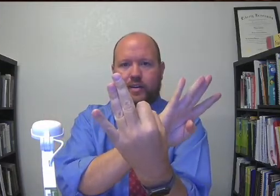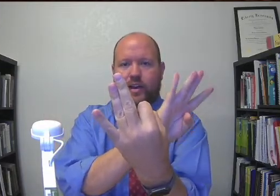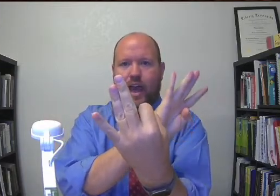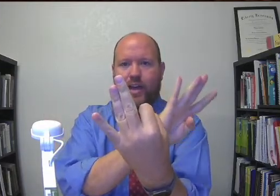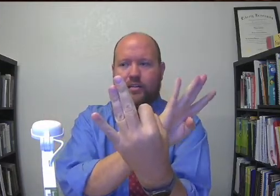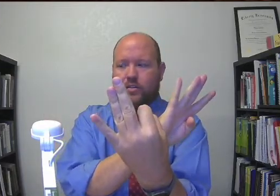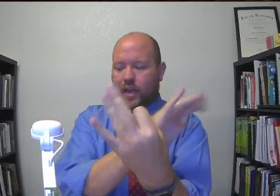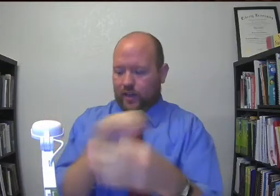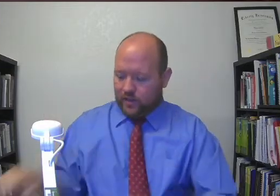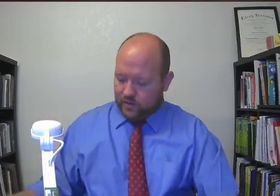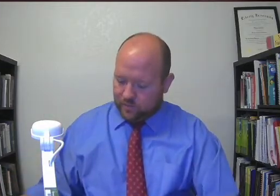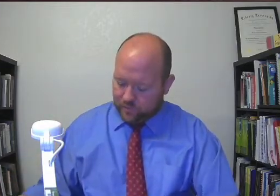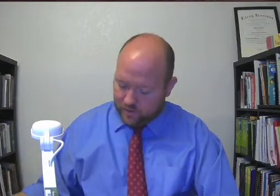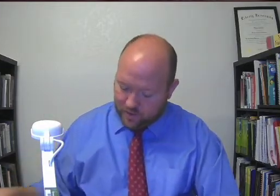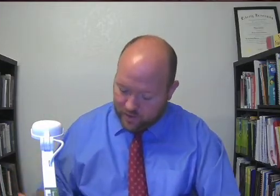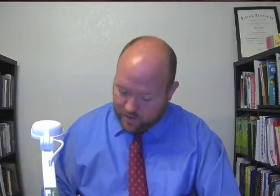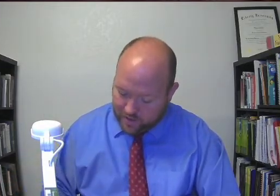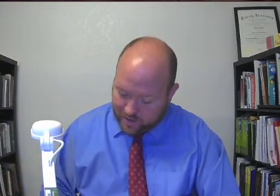E-N-T-E-R-T-A-N. Entertain.